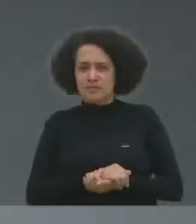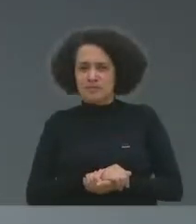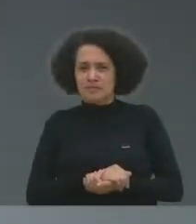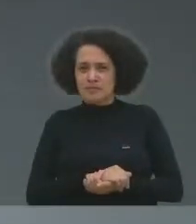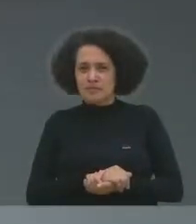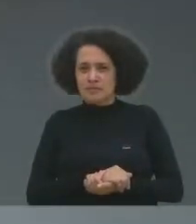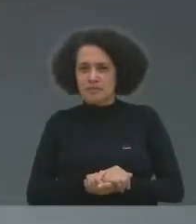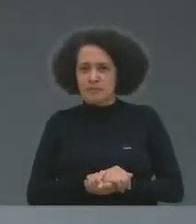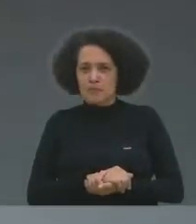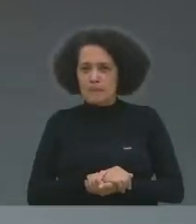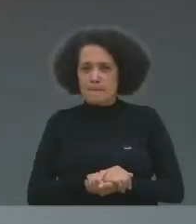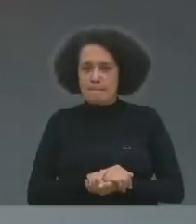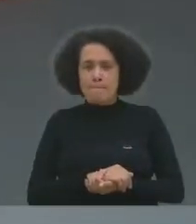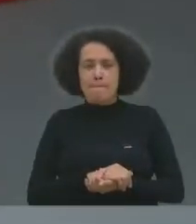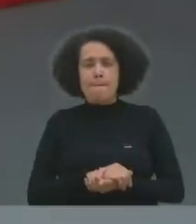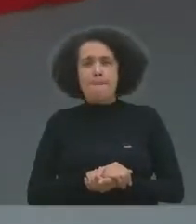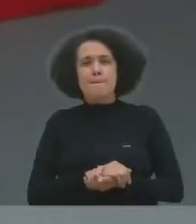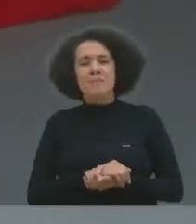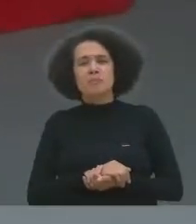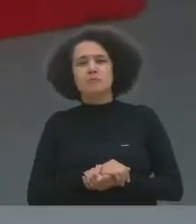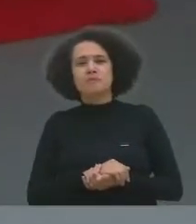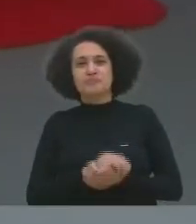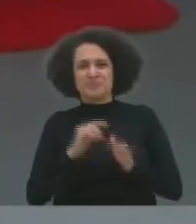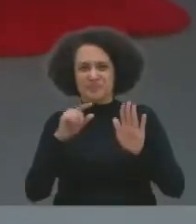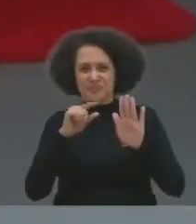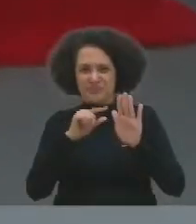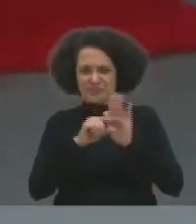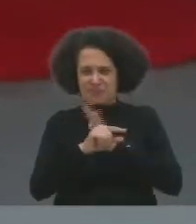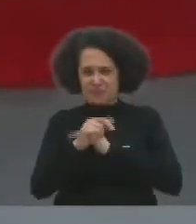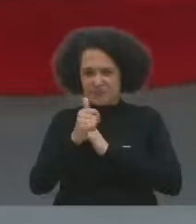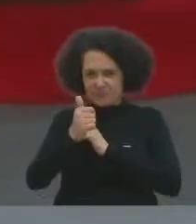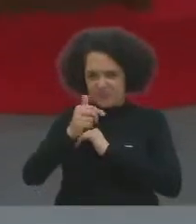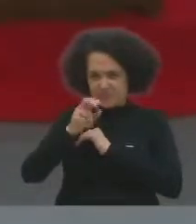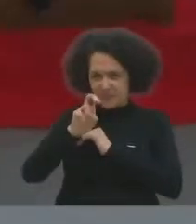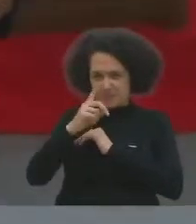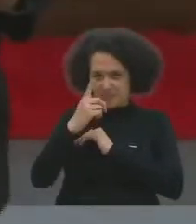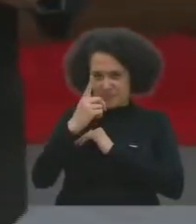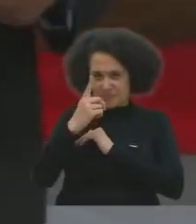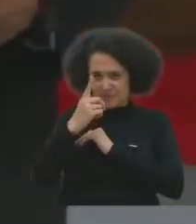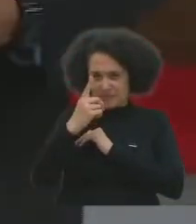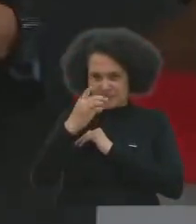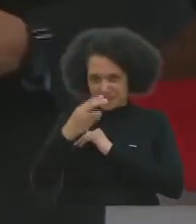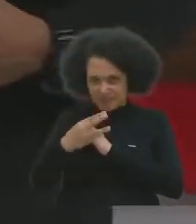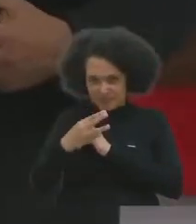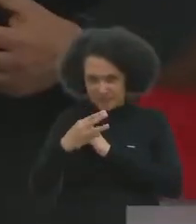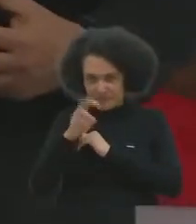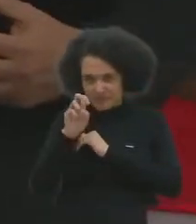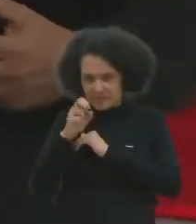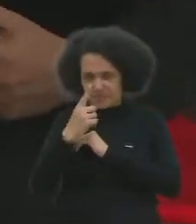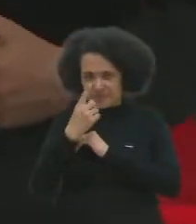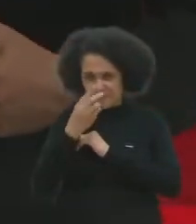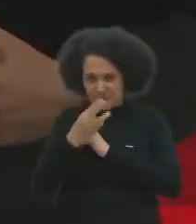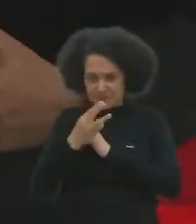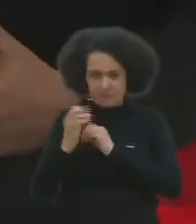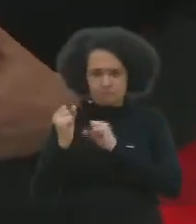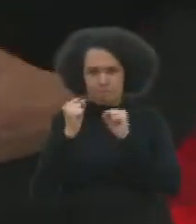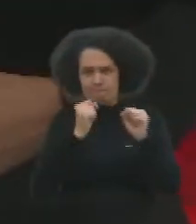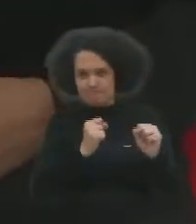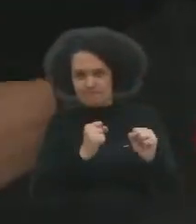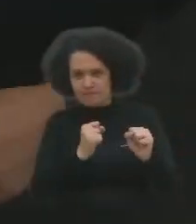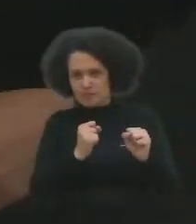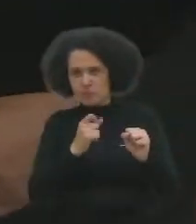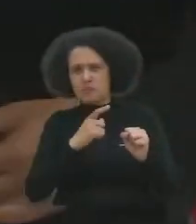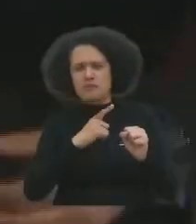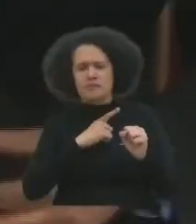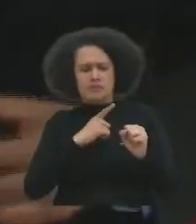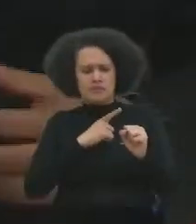Êxodo 15, 13 diz que o Senhor, ele guerreiro, ele é o Todo-Poderoso. Isaiah the prophet said, the Lord goes forth like